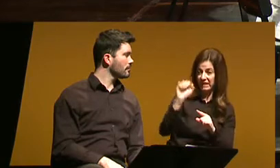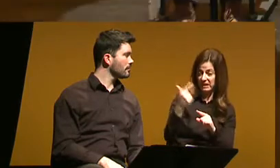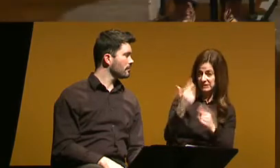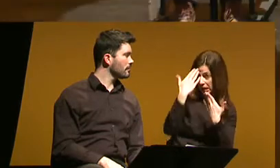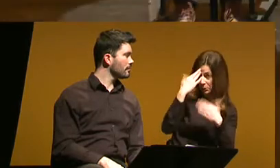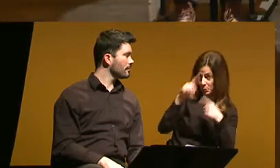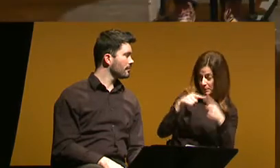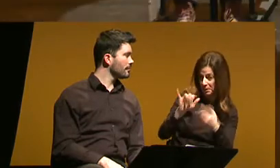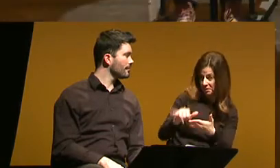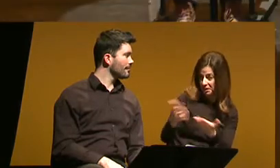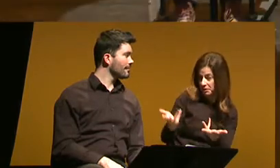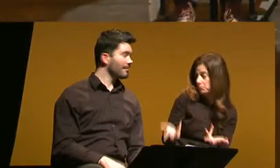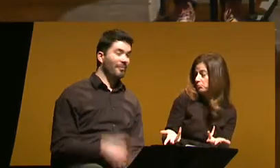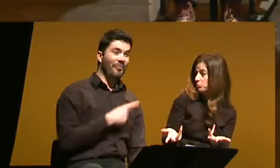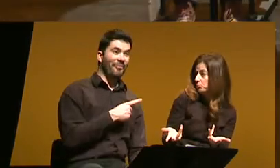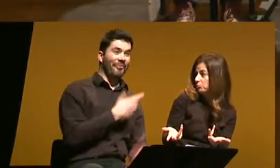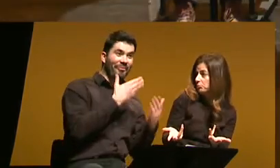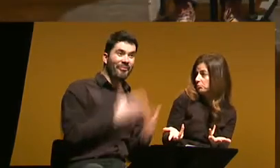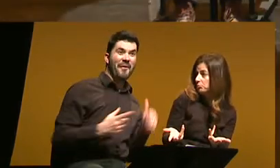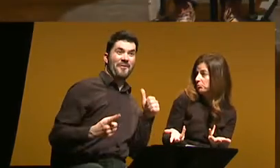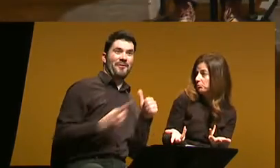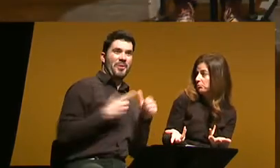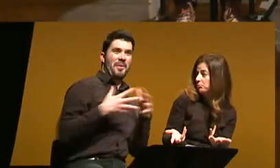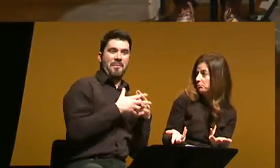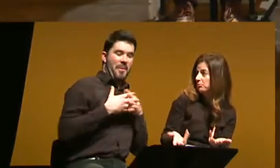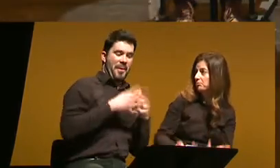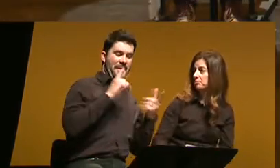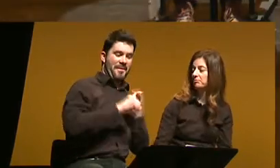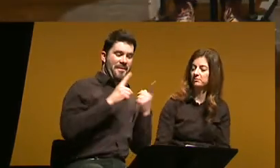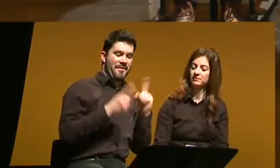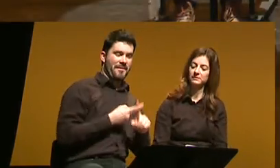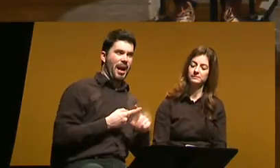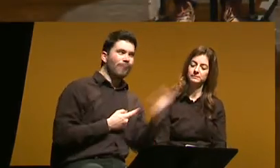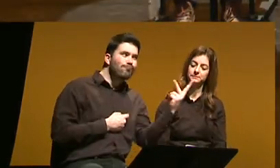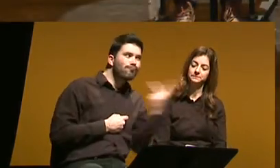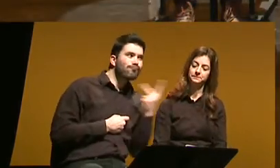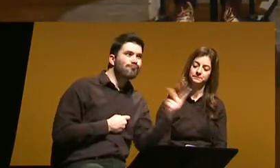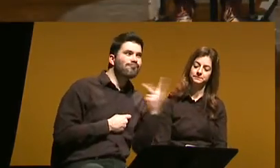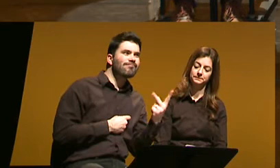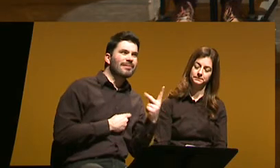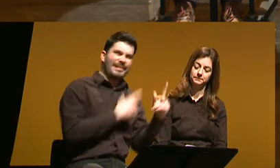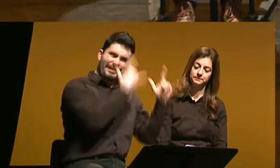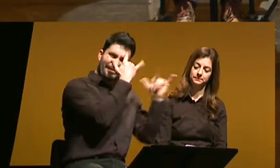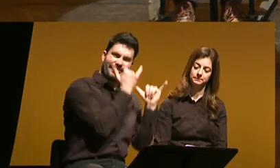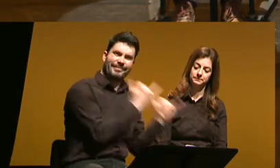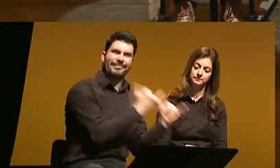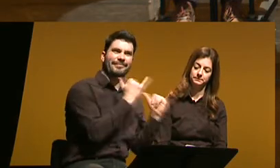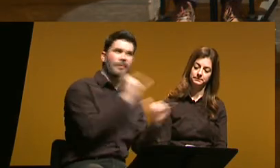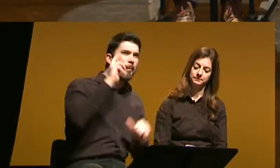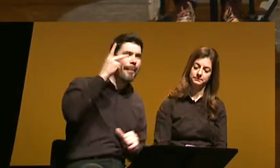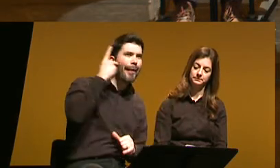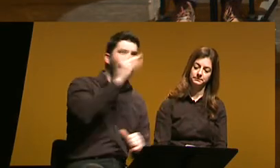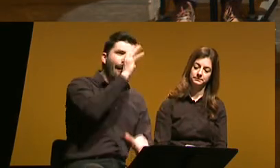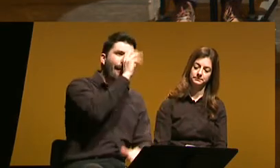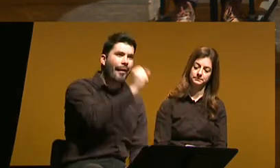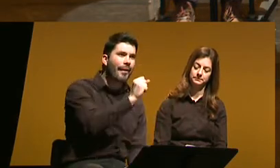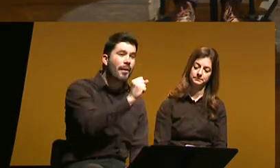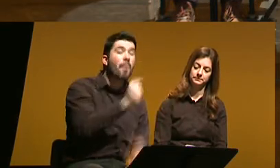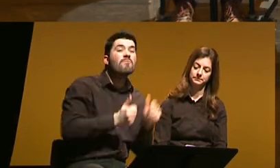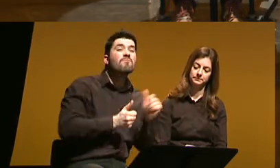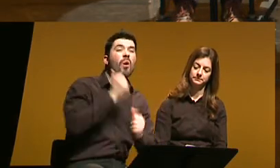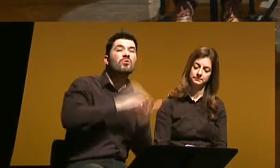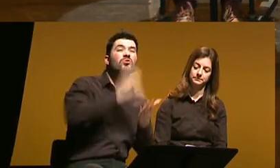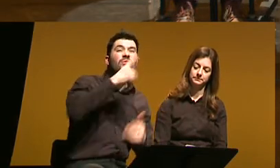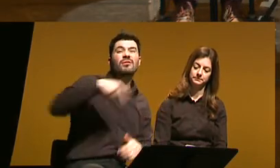Michael becomes my first American friend. We both have an interest in politics. Most American students